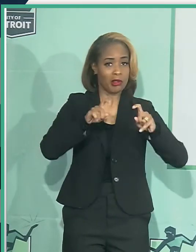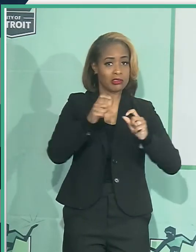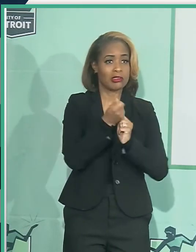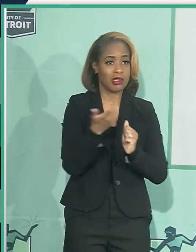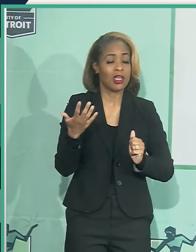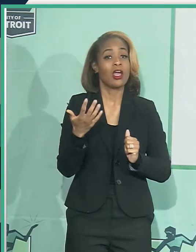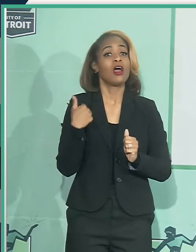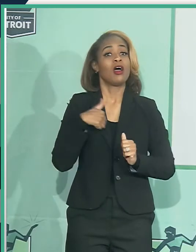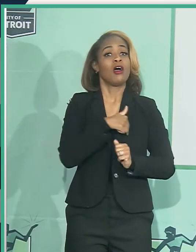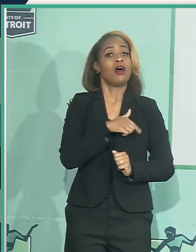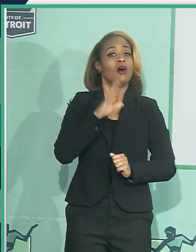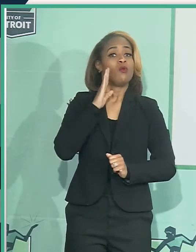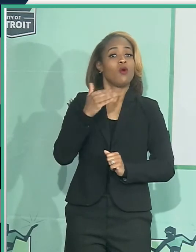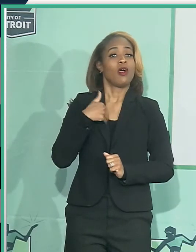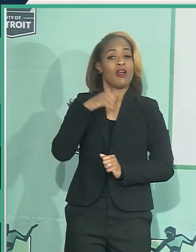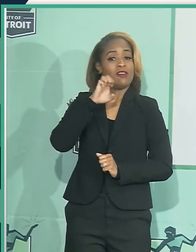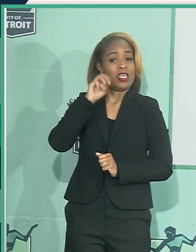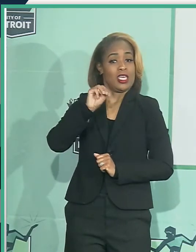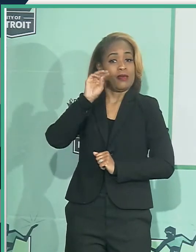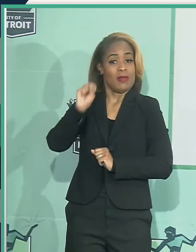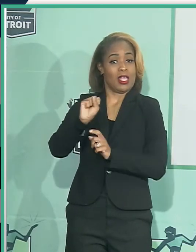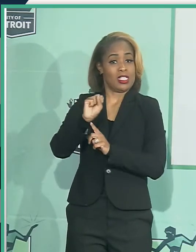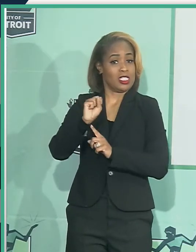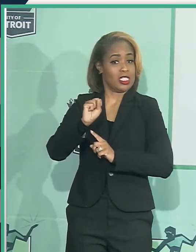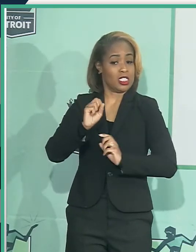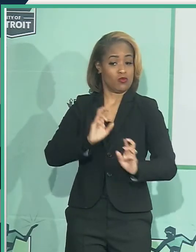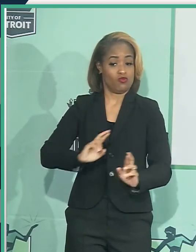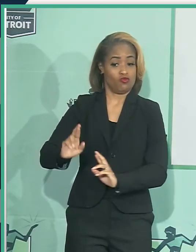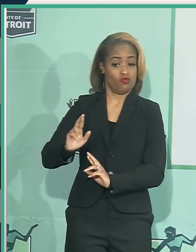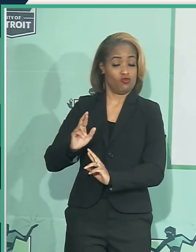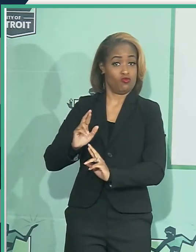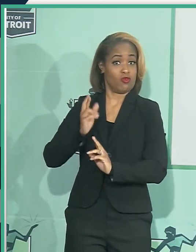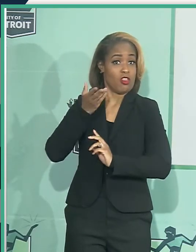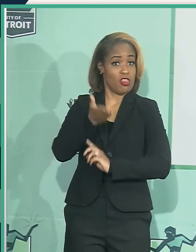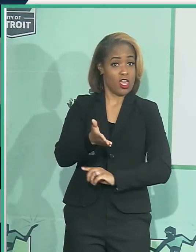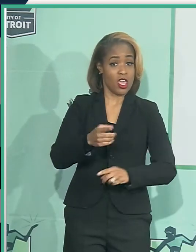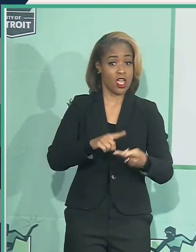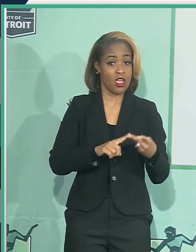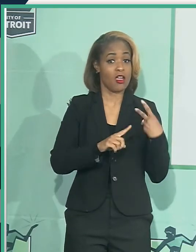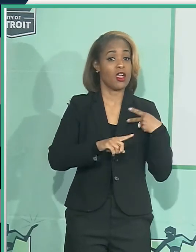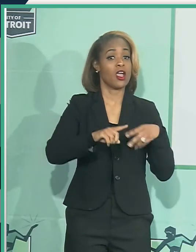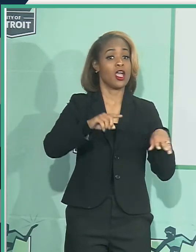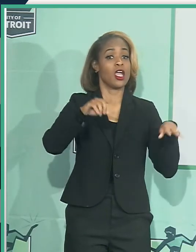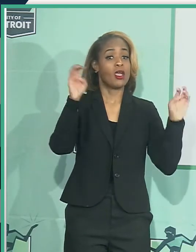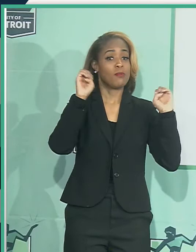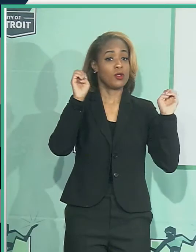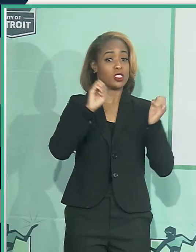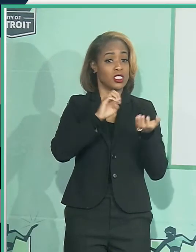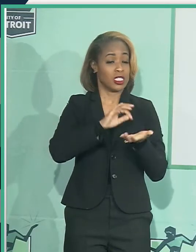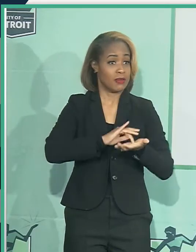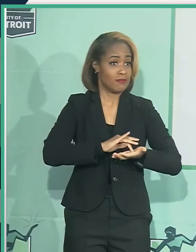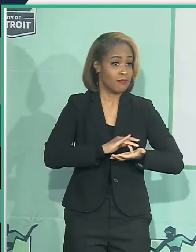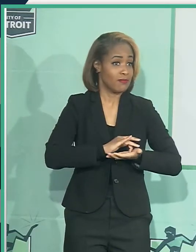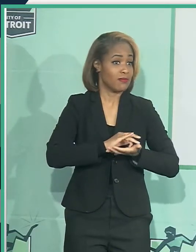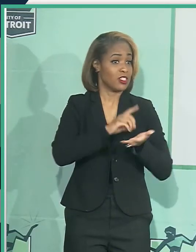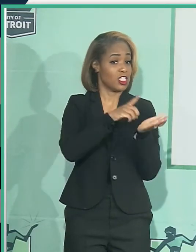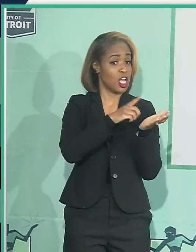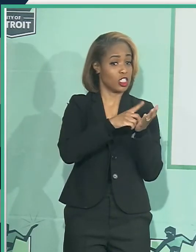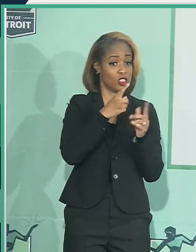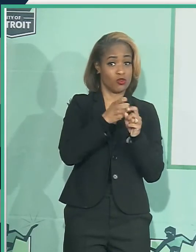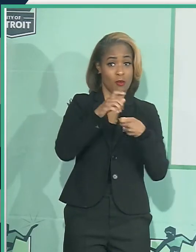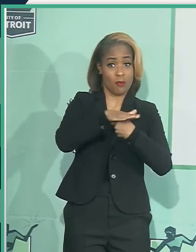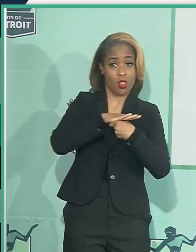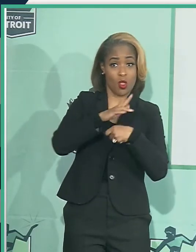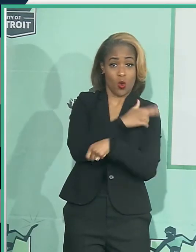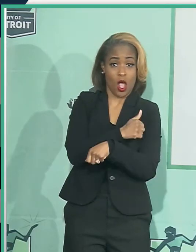will have EMS on standby there. We'll be working with EMS. We have emergency medicine physicians from our local hospitals ready to respond